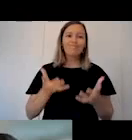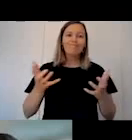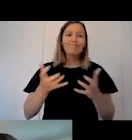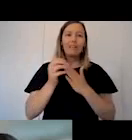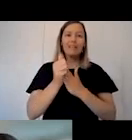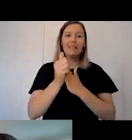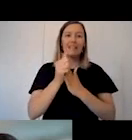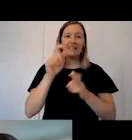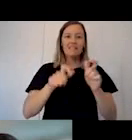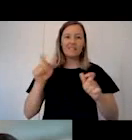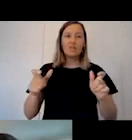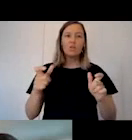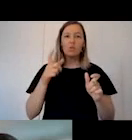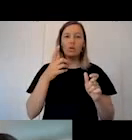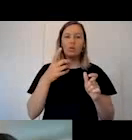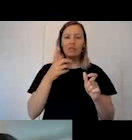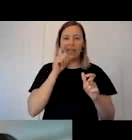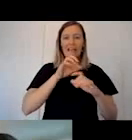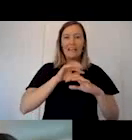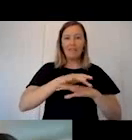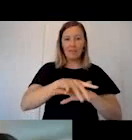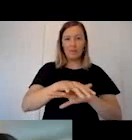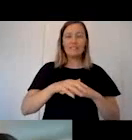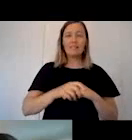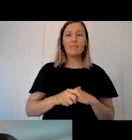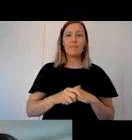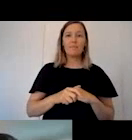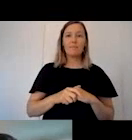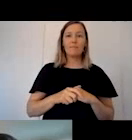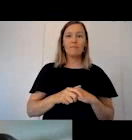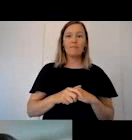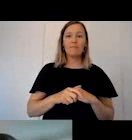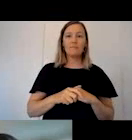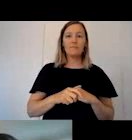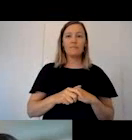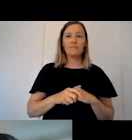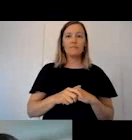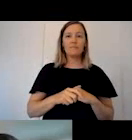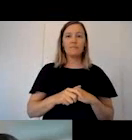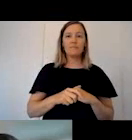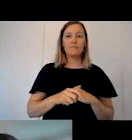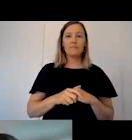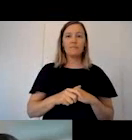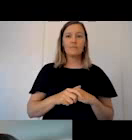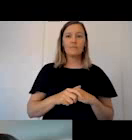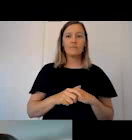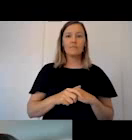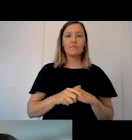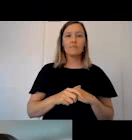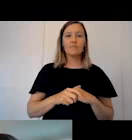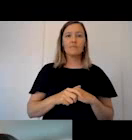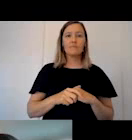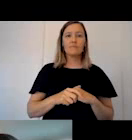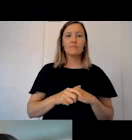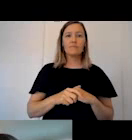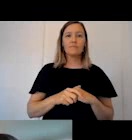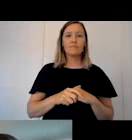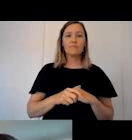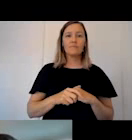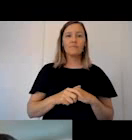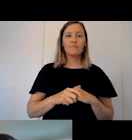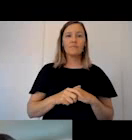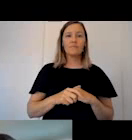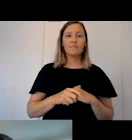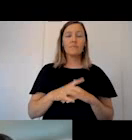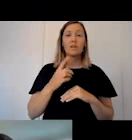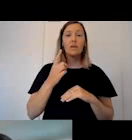have an influence. And then finally, one of the things that that we did to help take the, you